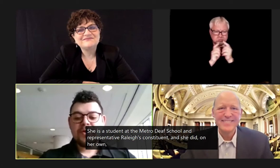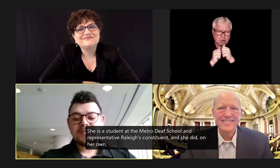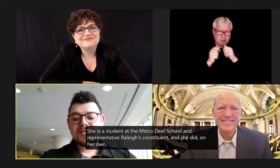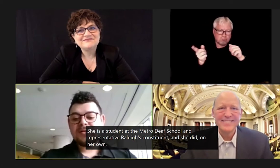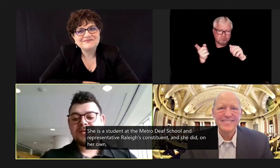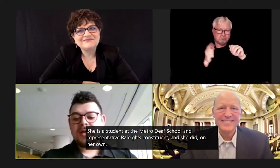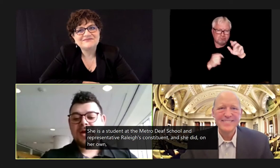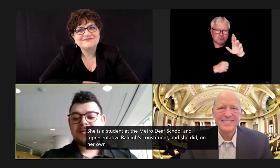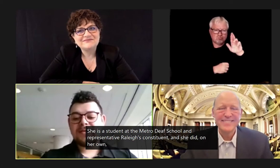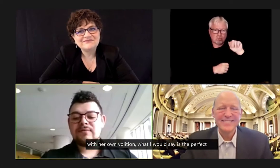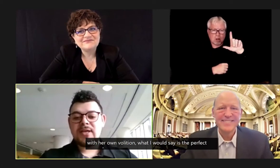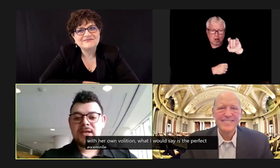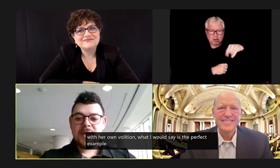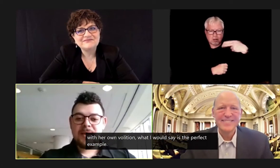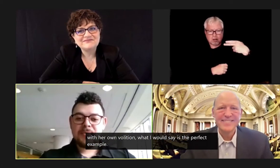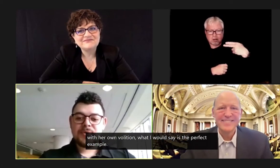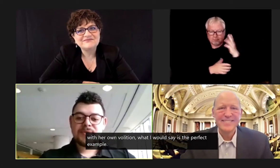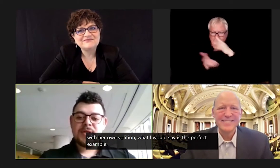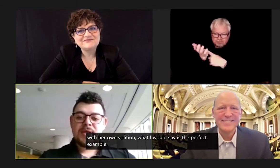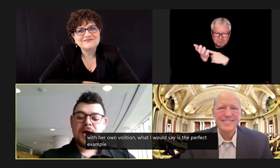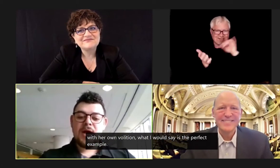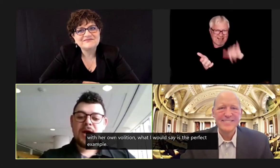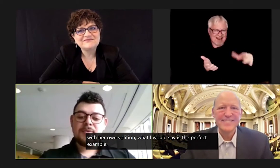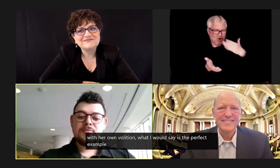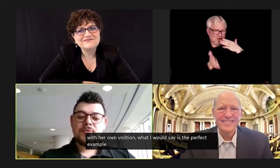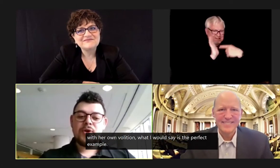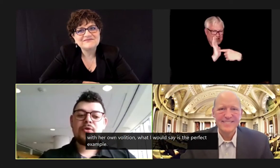Especially for those that are differently enabled,